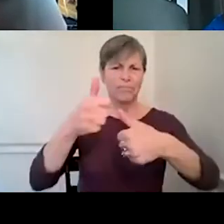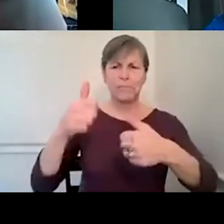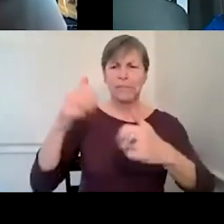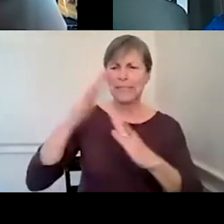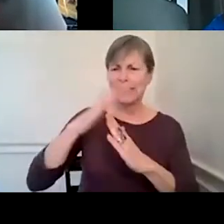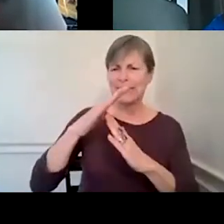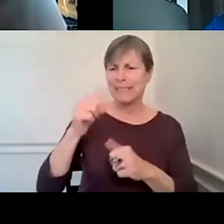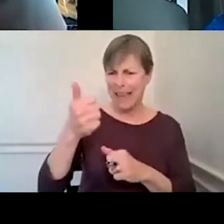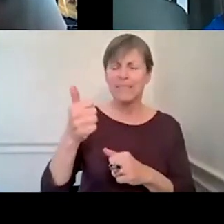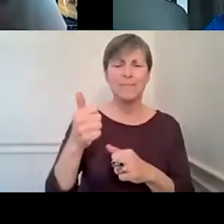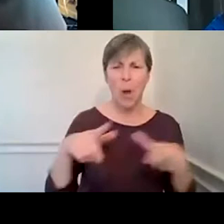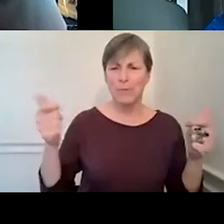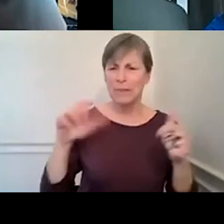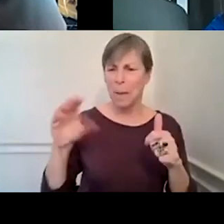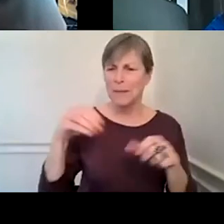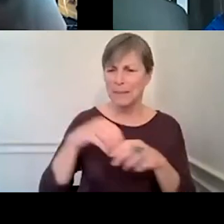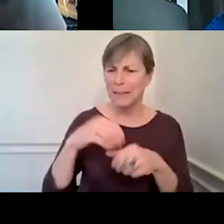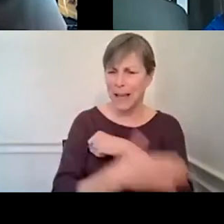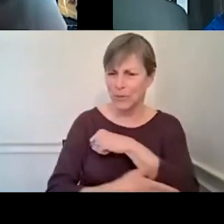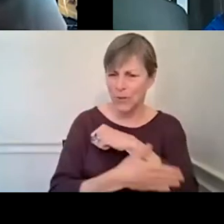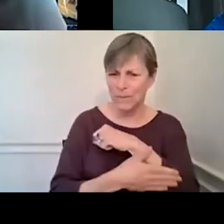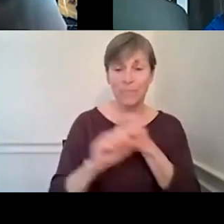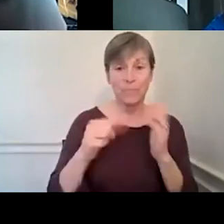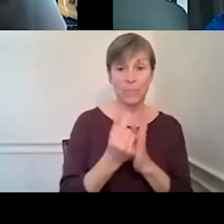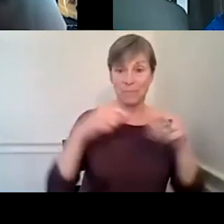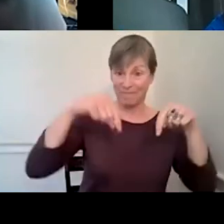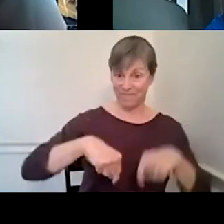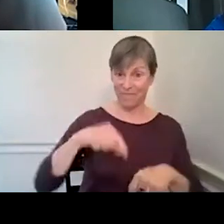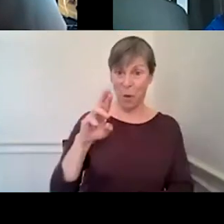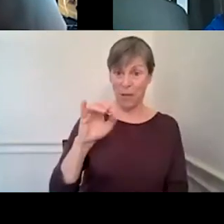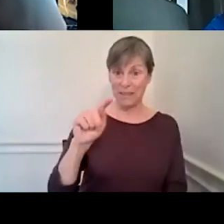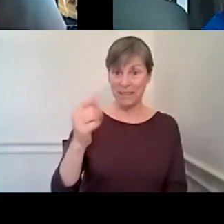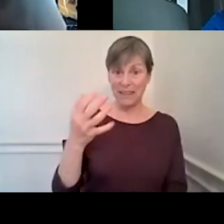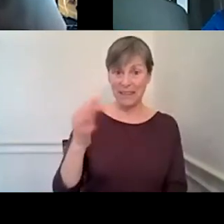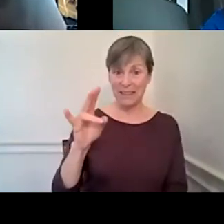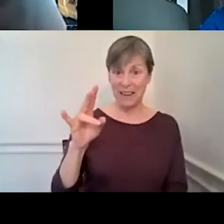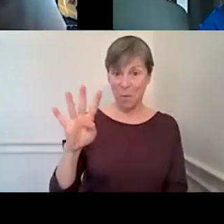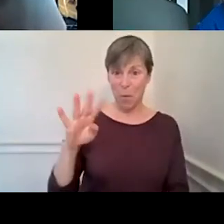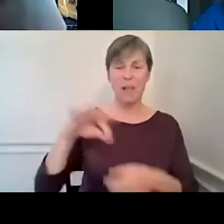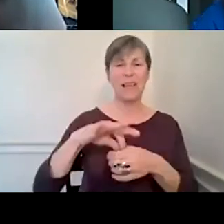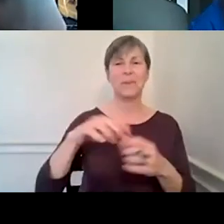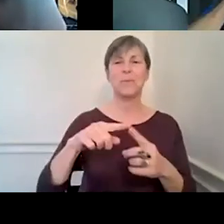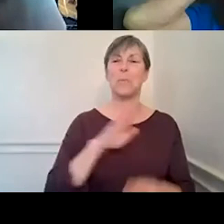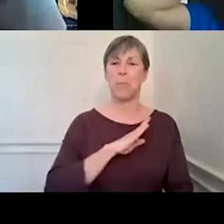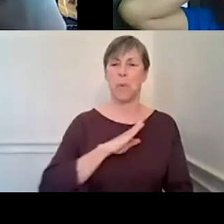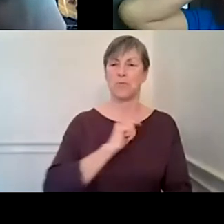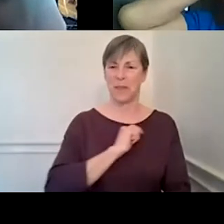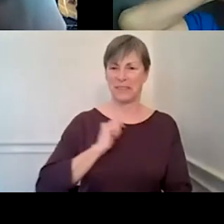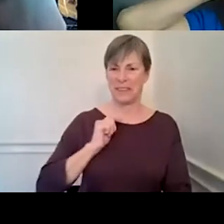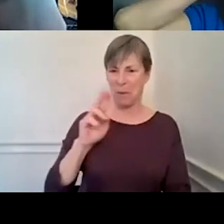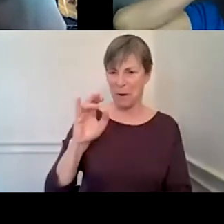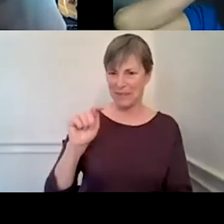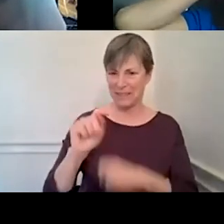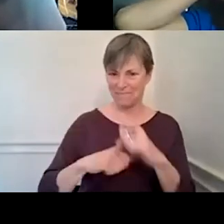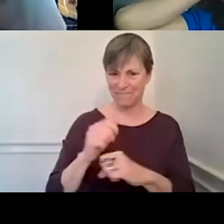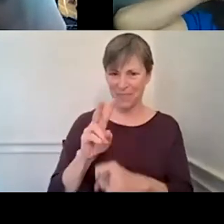He earned his BS in accounting from RIT in 1974. Mr. Watson was elected to the RIT Board of Trustees in 2005. Serves as chairman